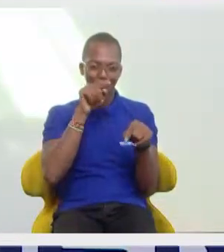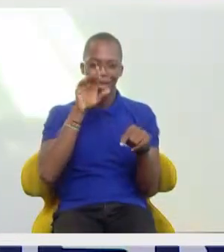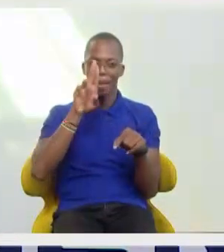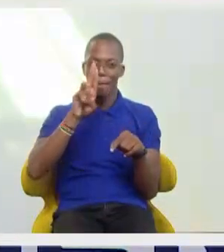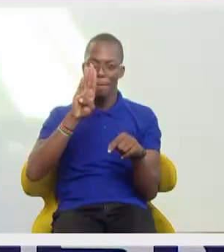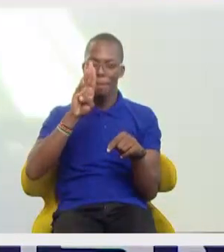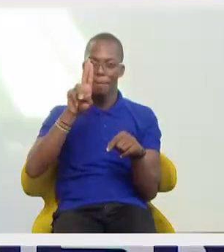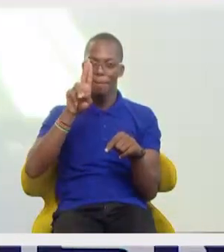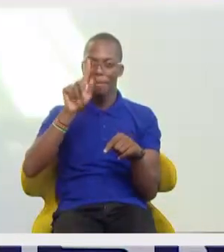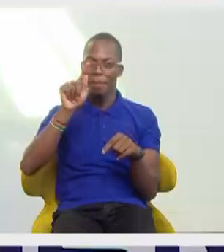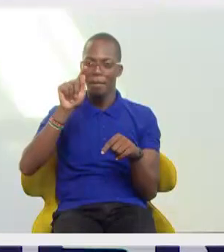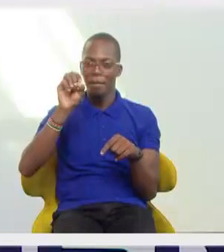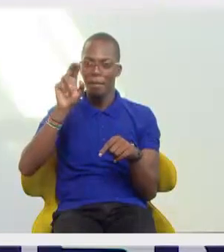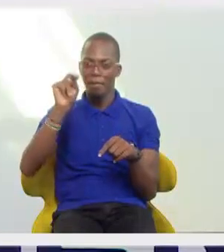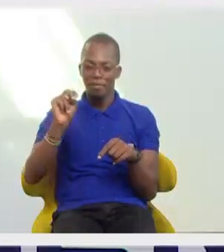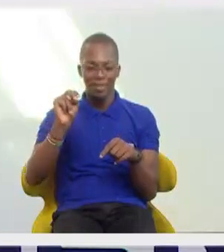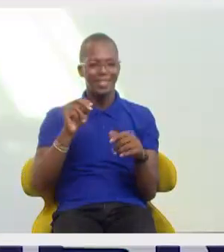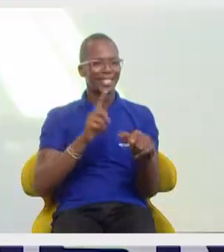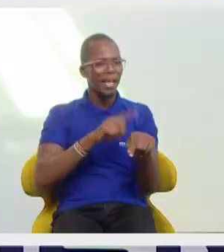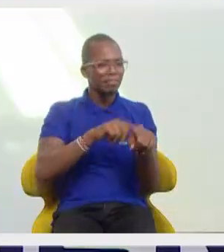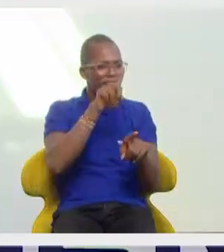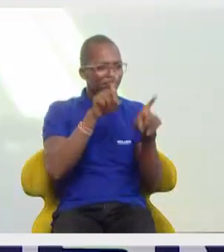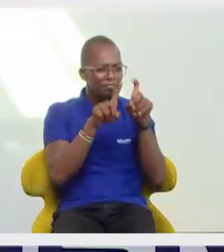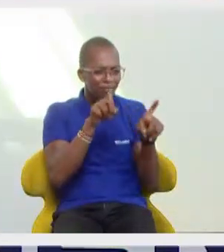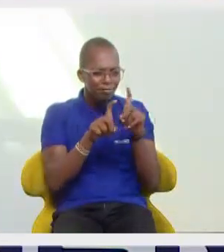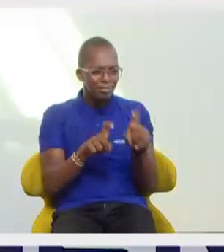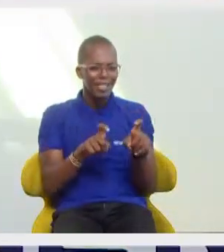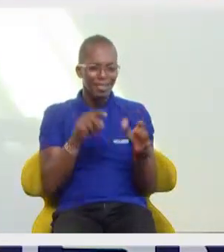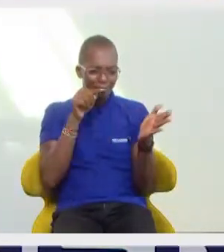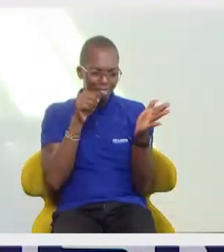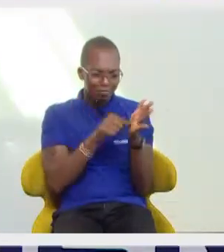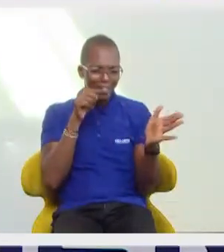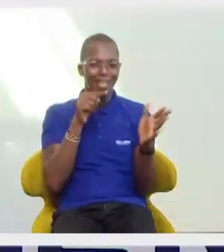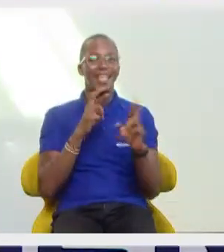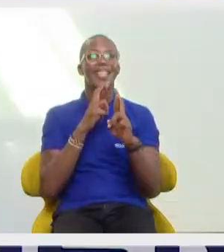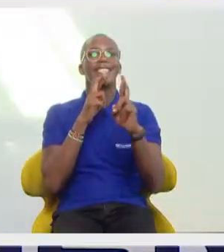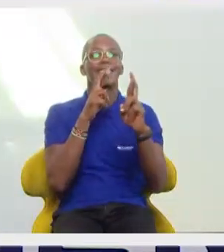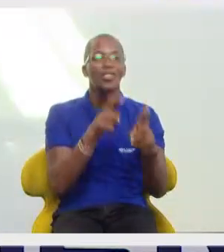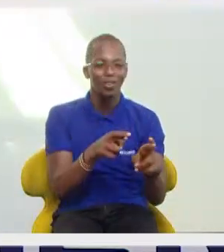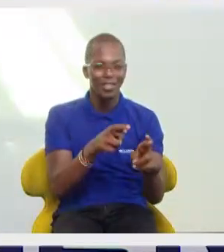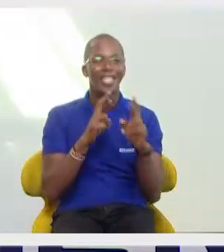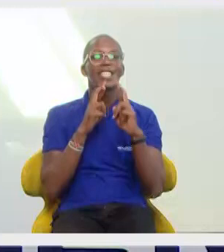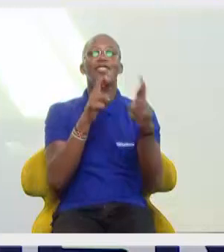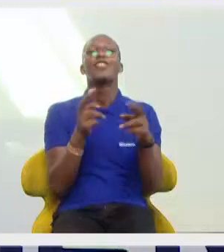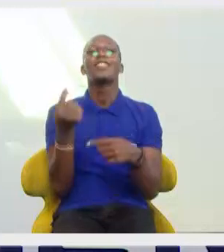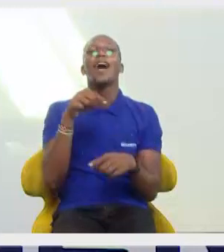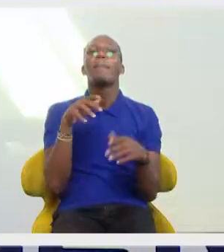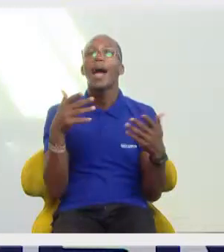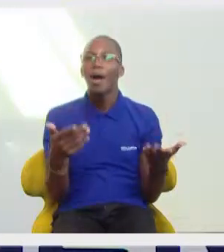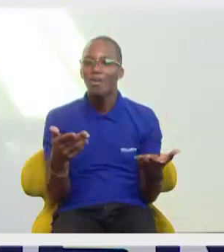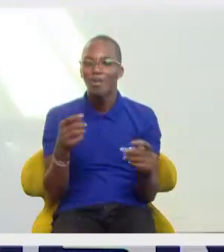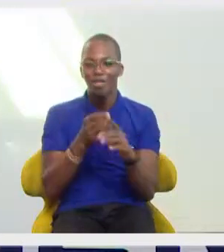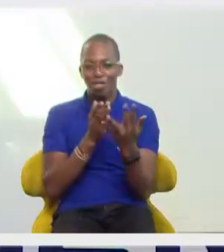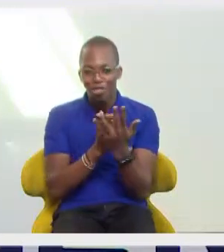the questions, at the end, you will get the results. And the results comes through the